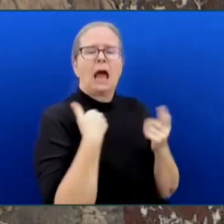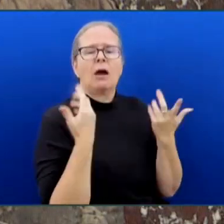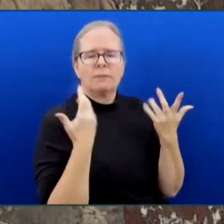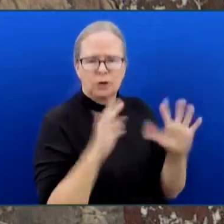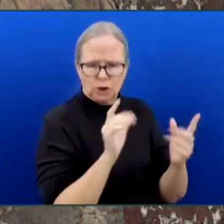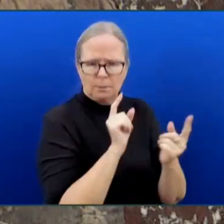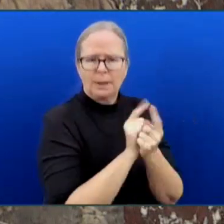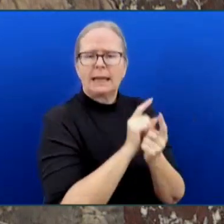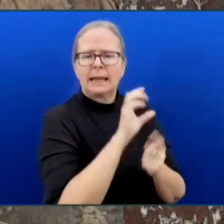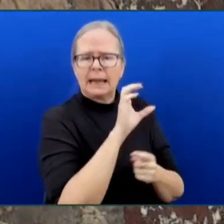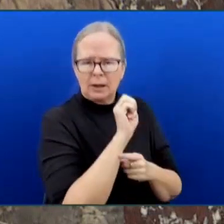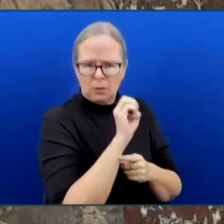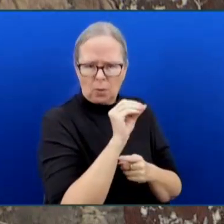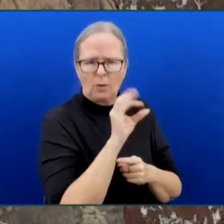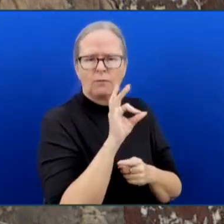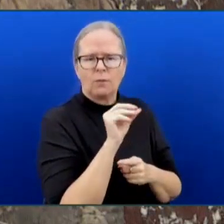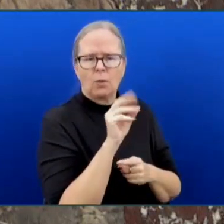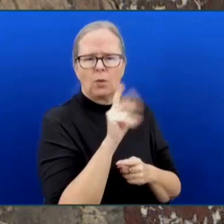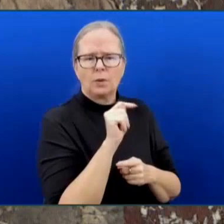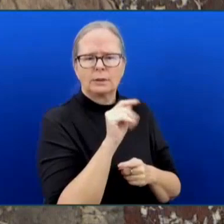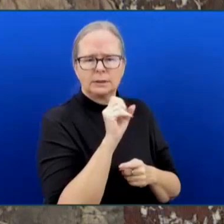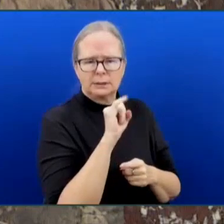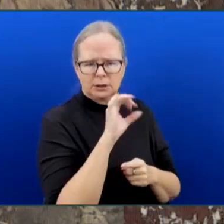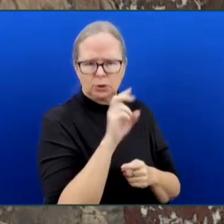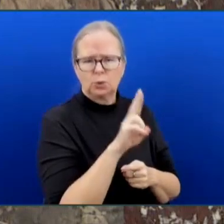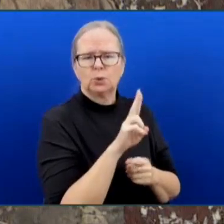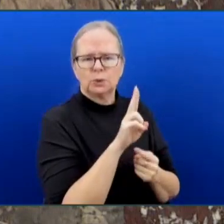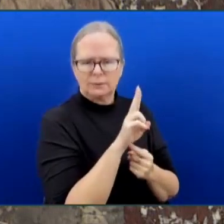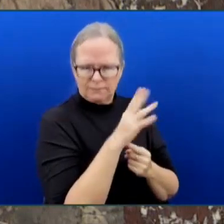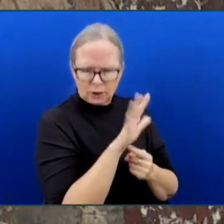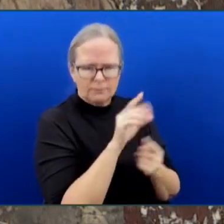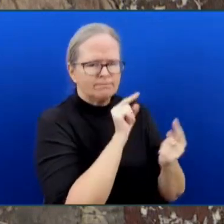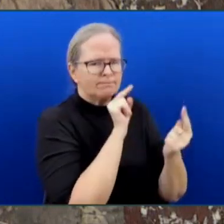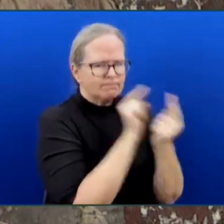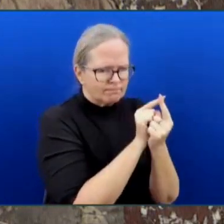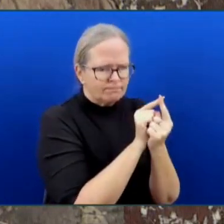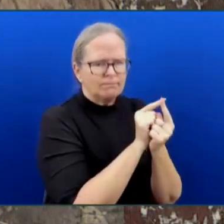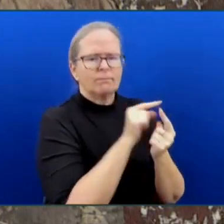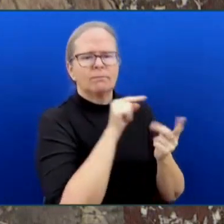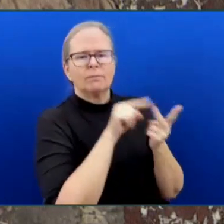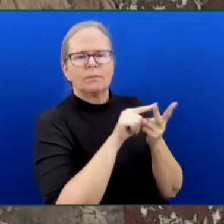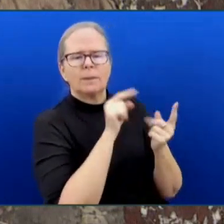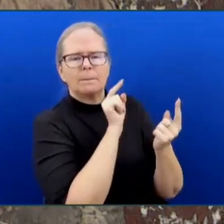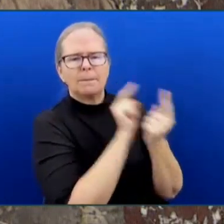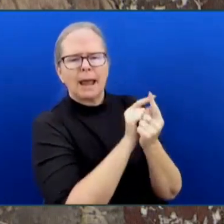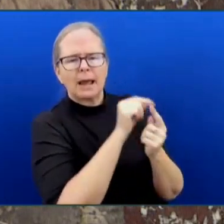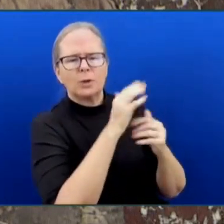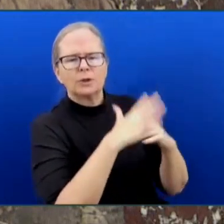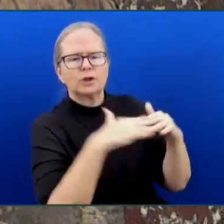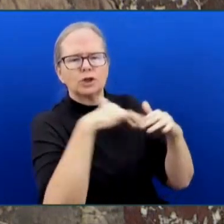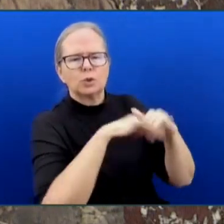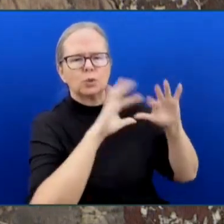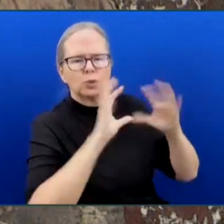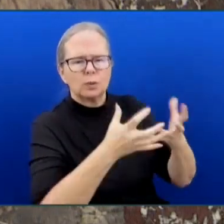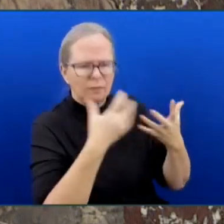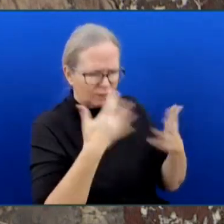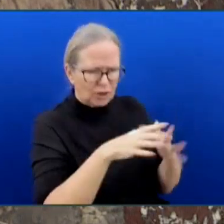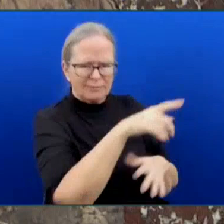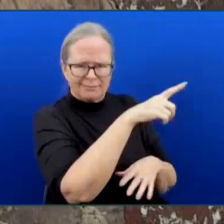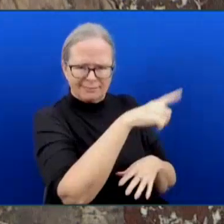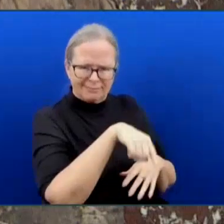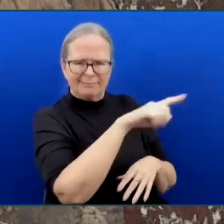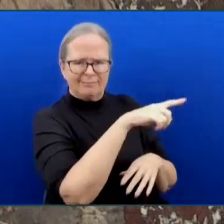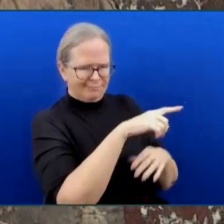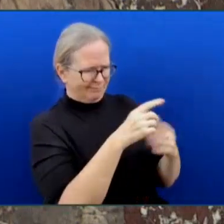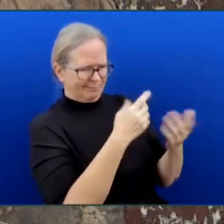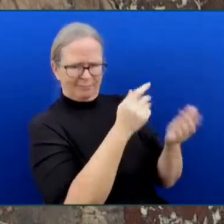met with First Nations. We love the project. Here's the challenge. They need 1,000 megawatts of clean power. How do we